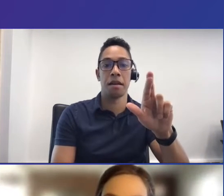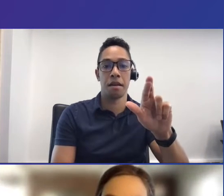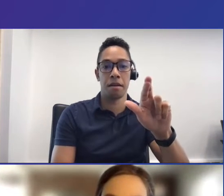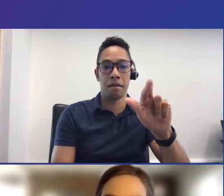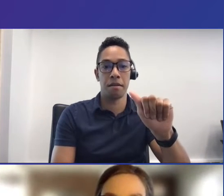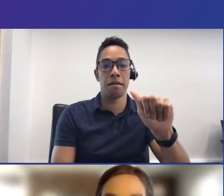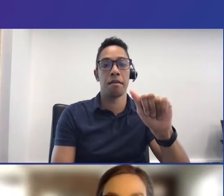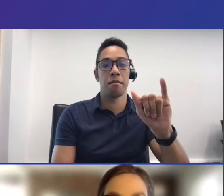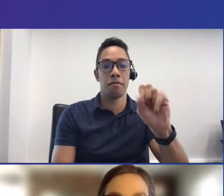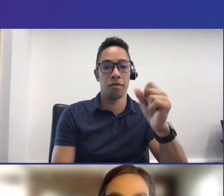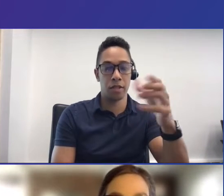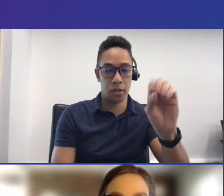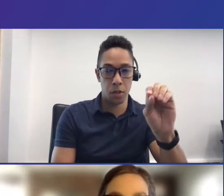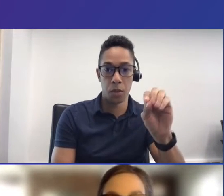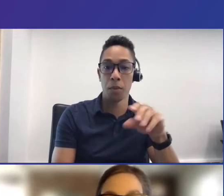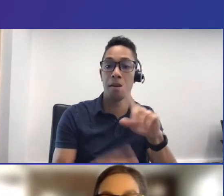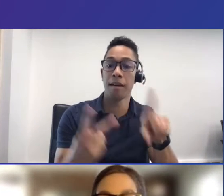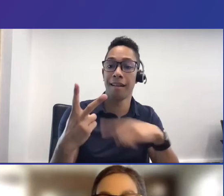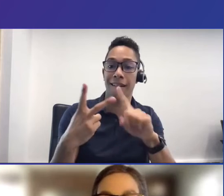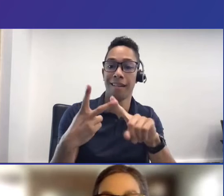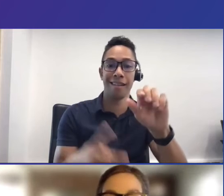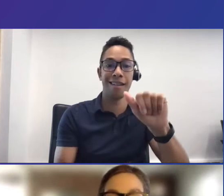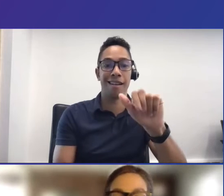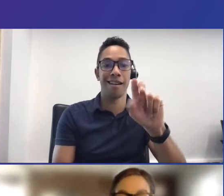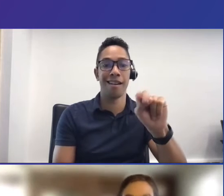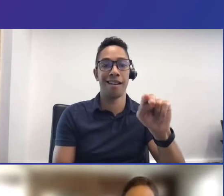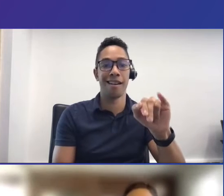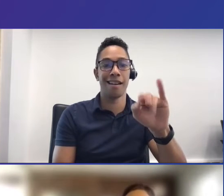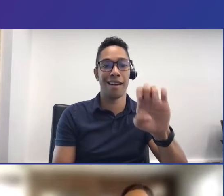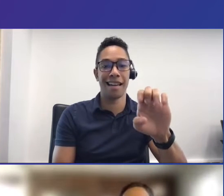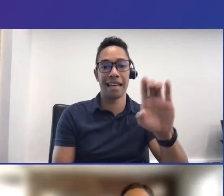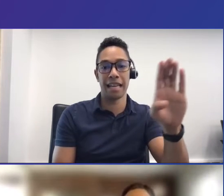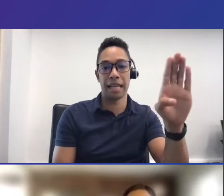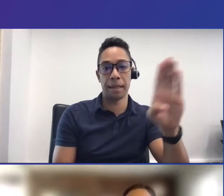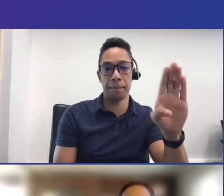Wonderful. And we also have Annie B Parson.